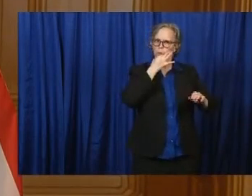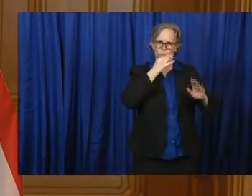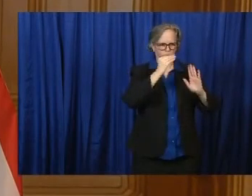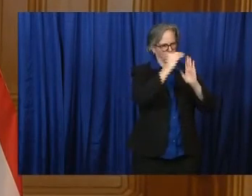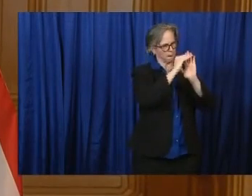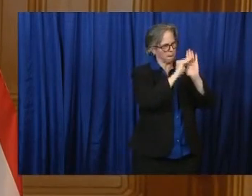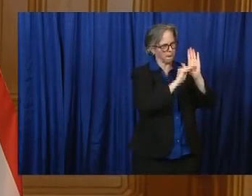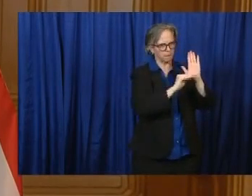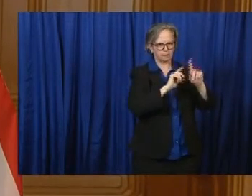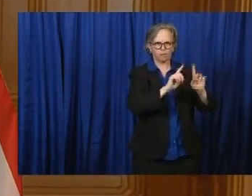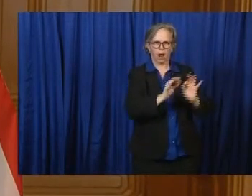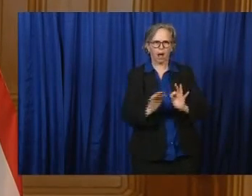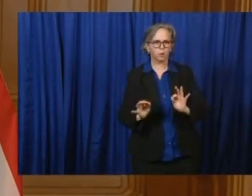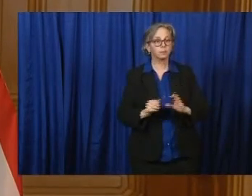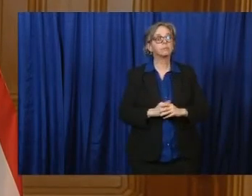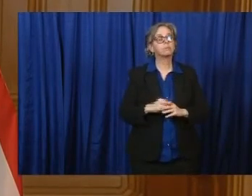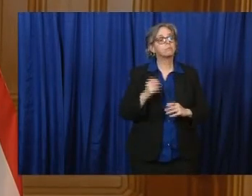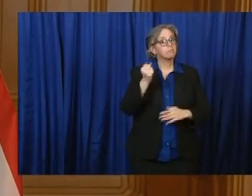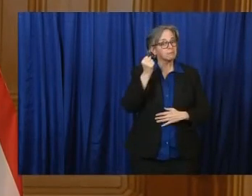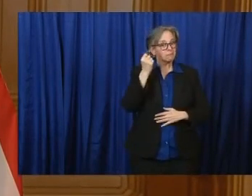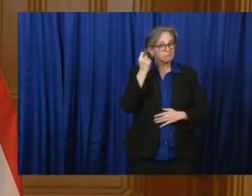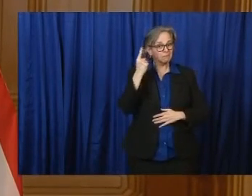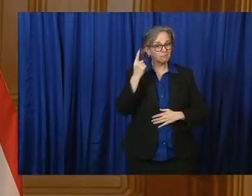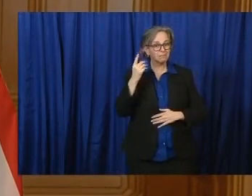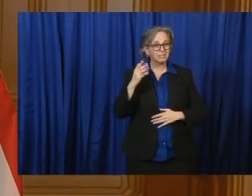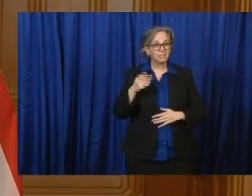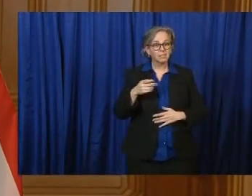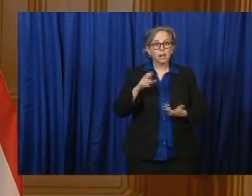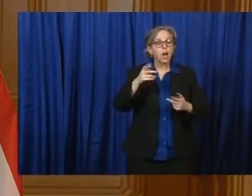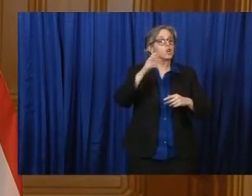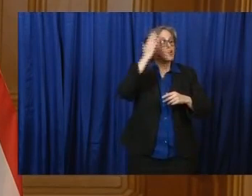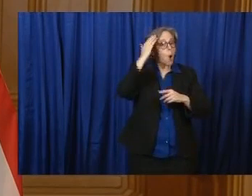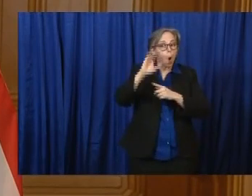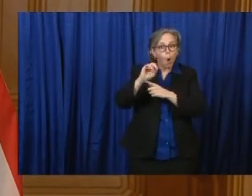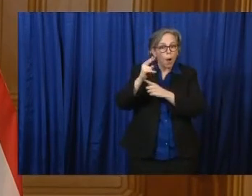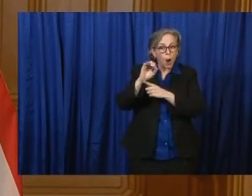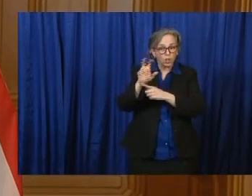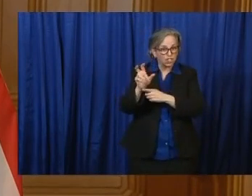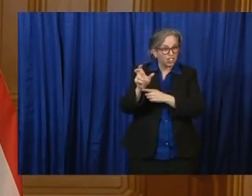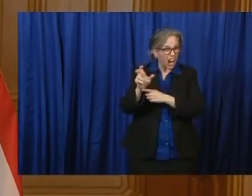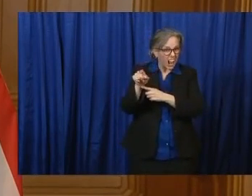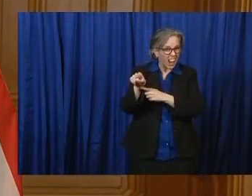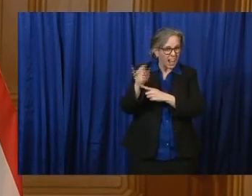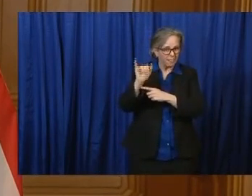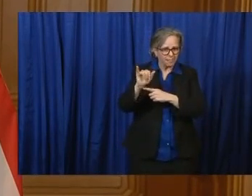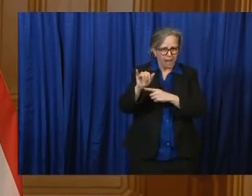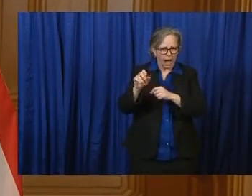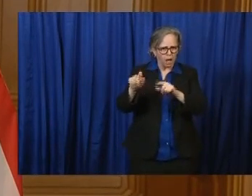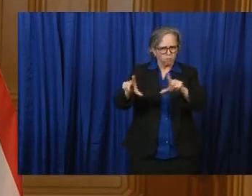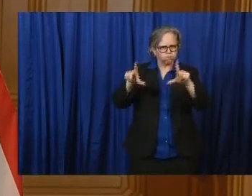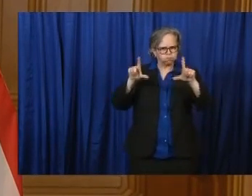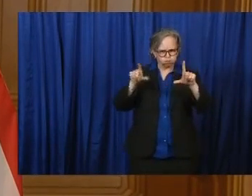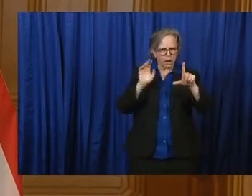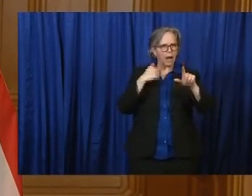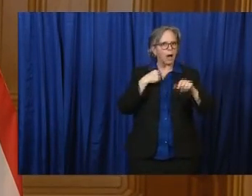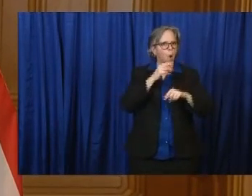Ohio Channel. You can go up on ohiochannel.org and see these press